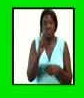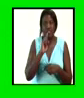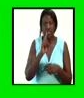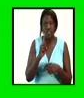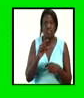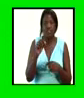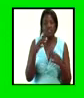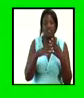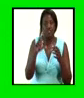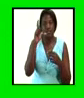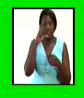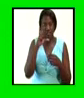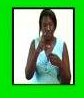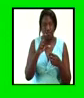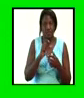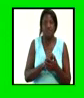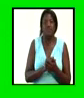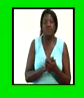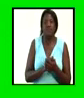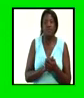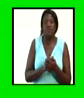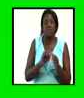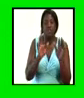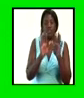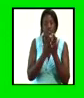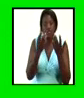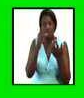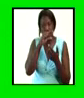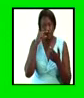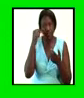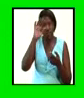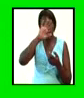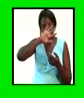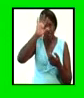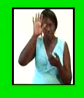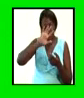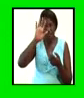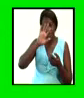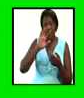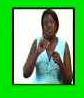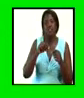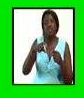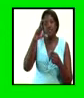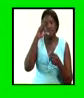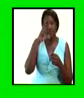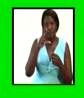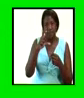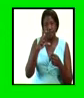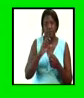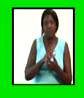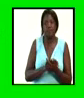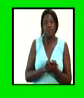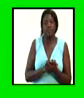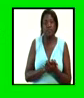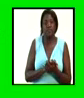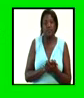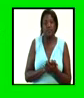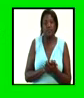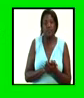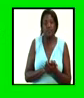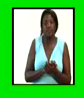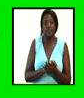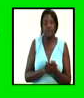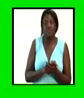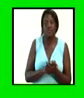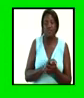capital letter. The main words in titles of books, films, or plays must be written with a capital letter. Proper nouns